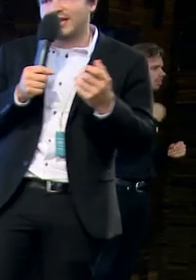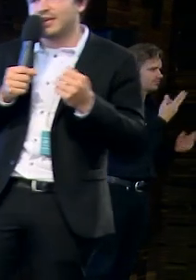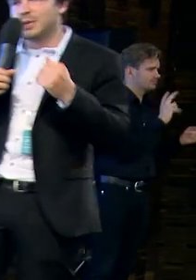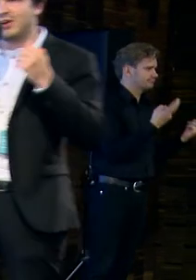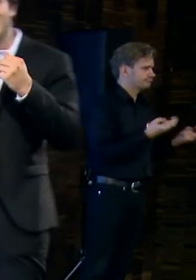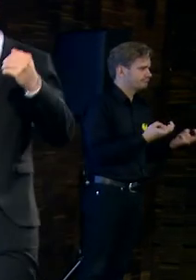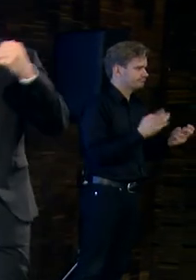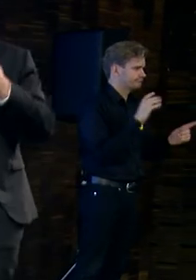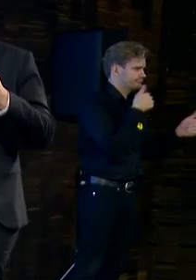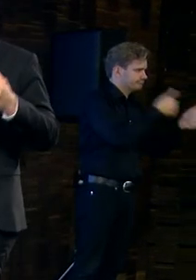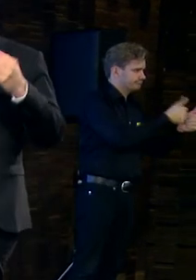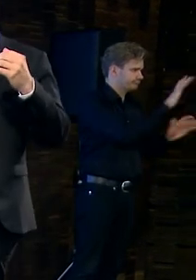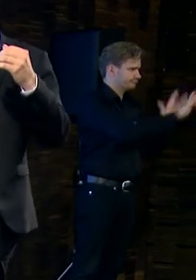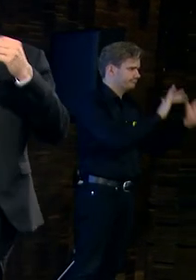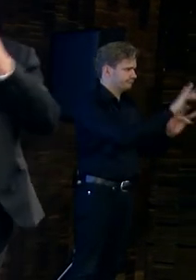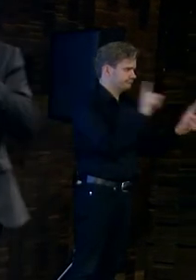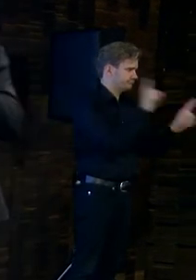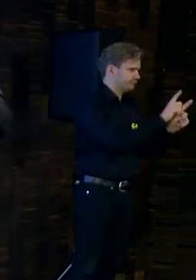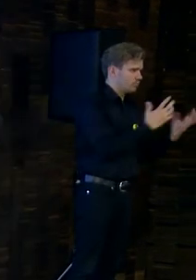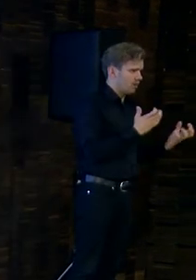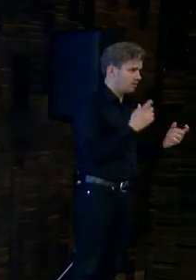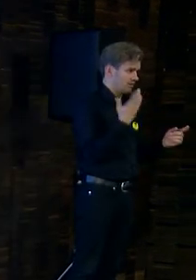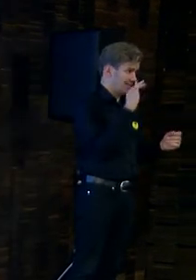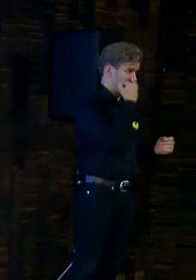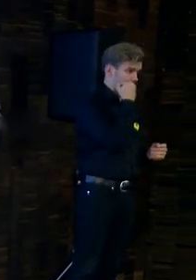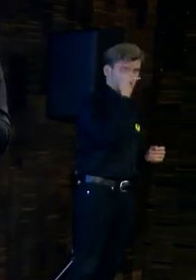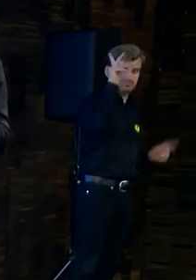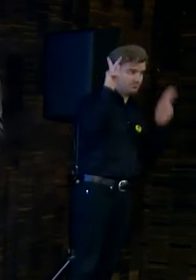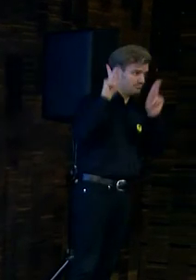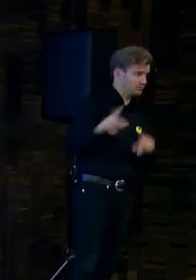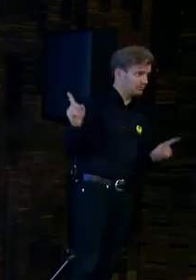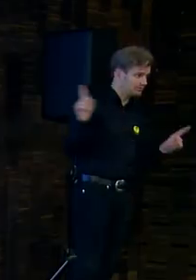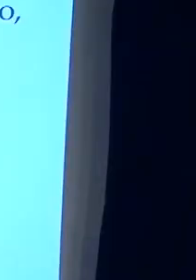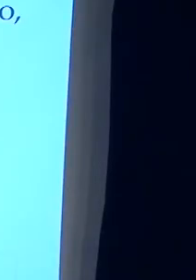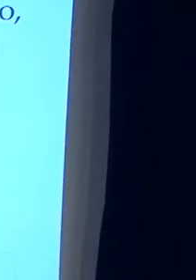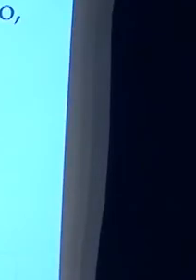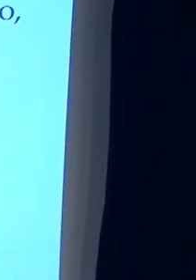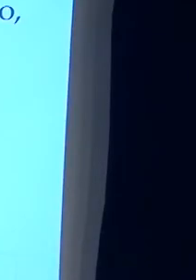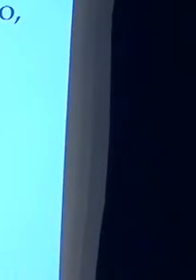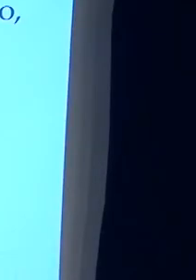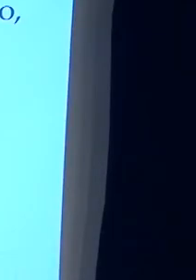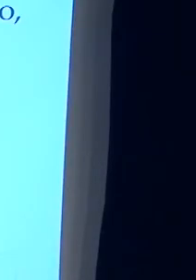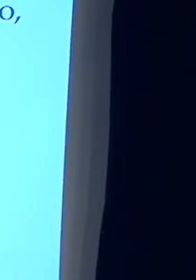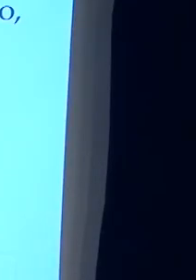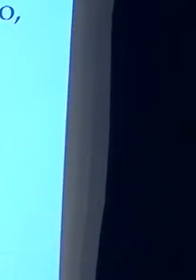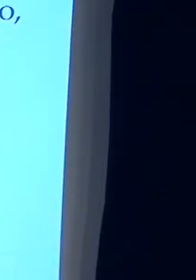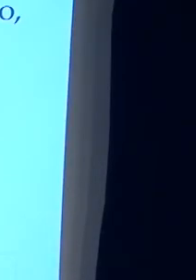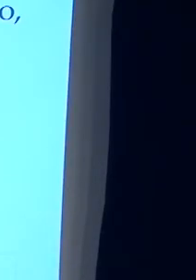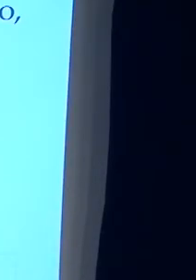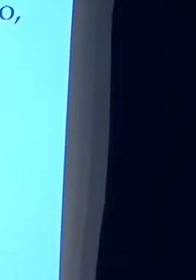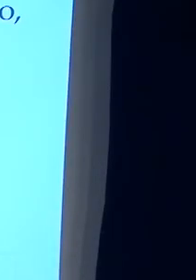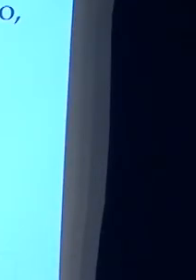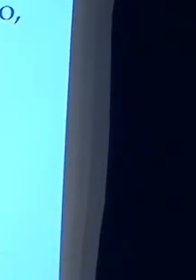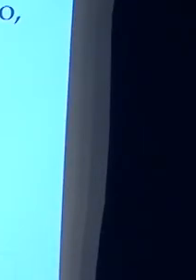accepted, and she got kind of friend with the person, and the person just asked her like just to send a picture, a